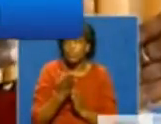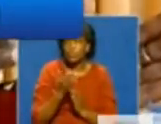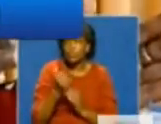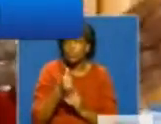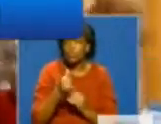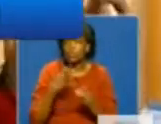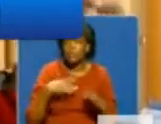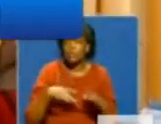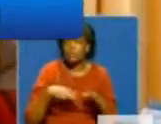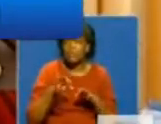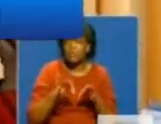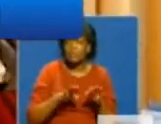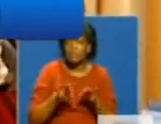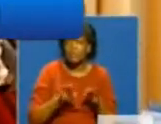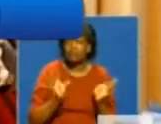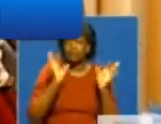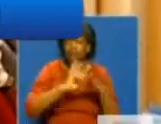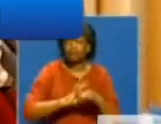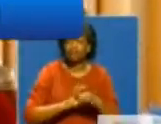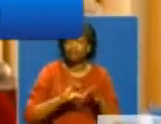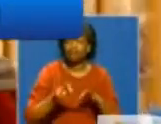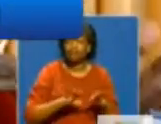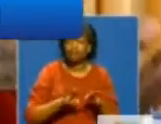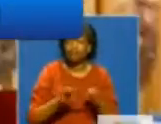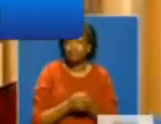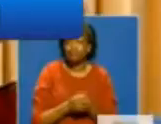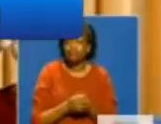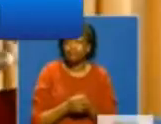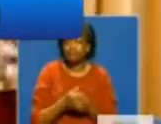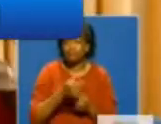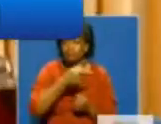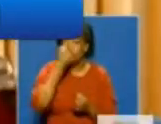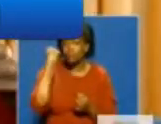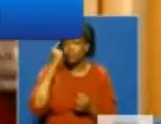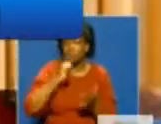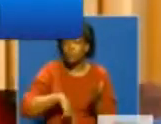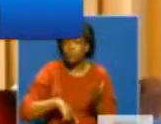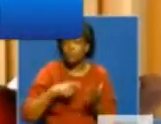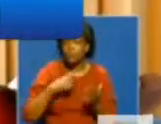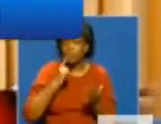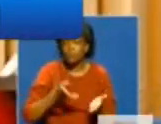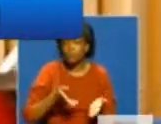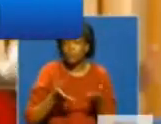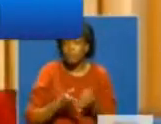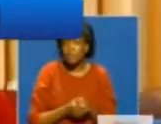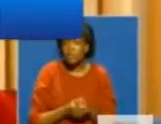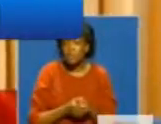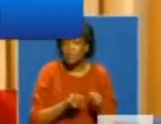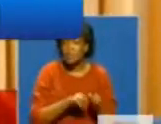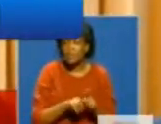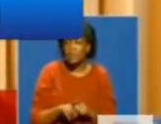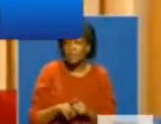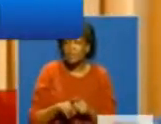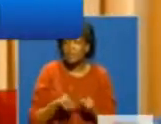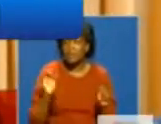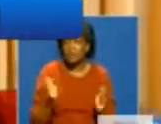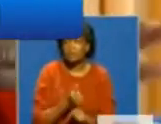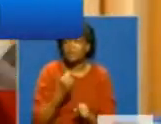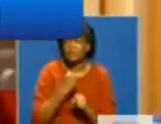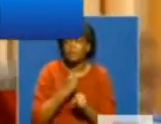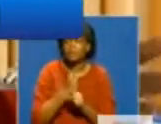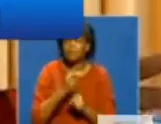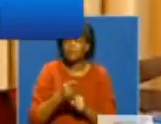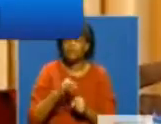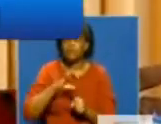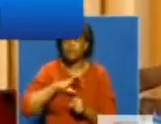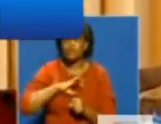tie that out? Because what we are representing now is as if she can never do that on her own. It